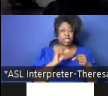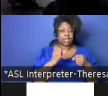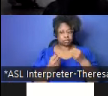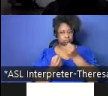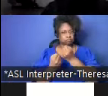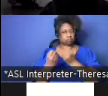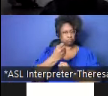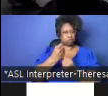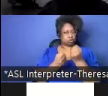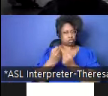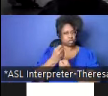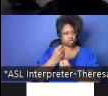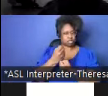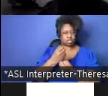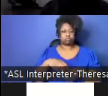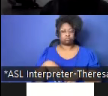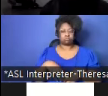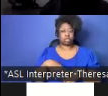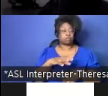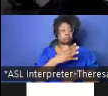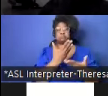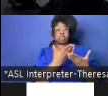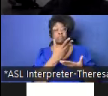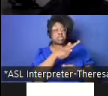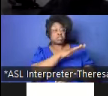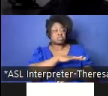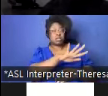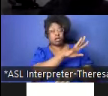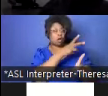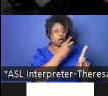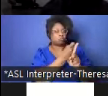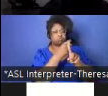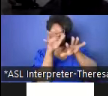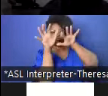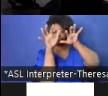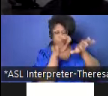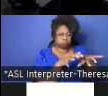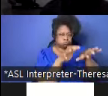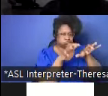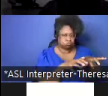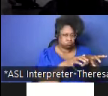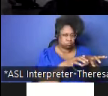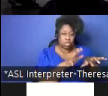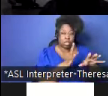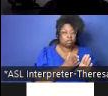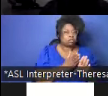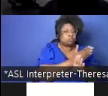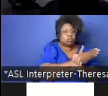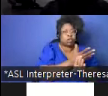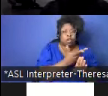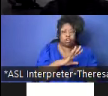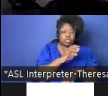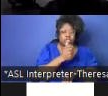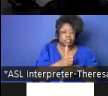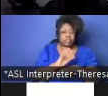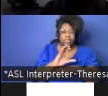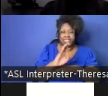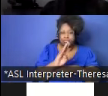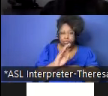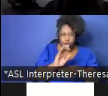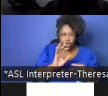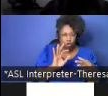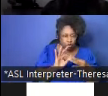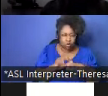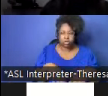areas may be hit at different times than others, and having a network that is both of CBOs and then also